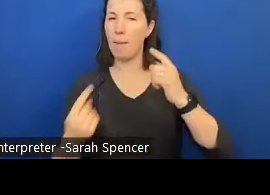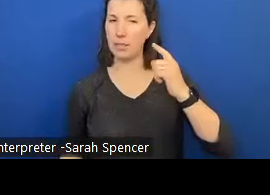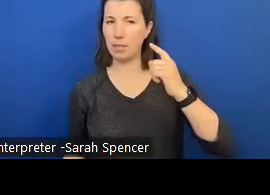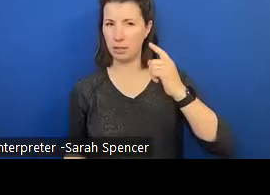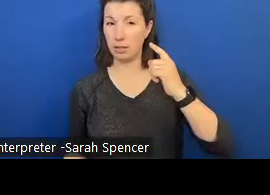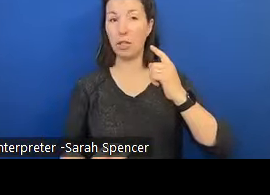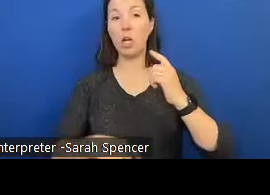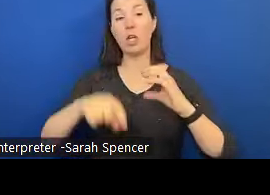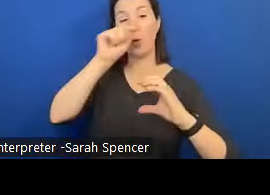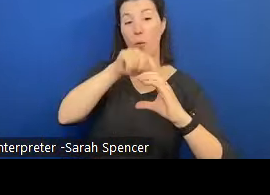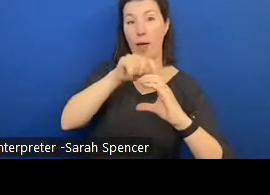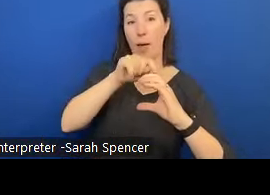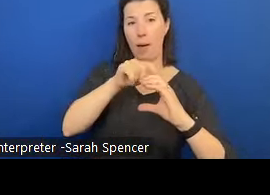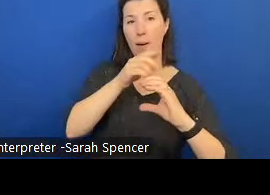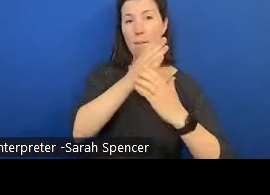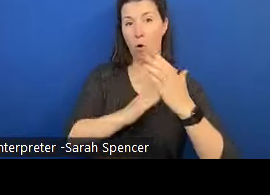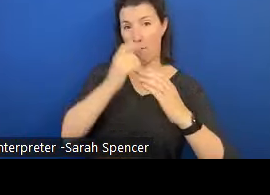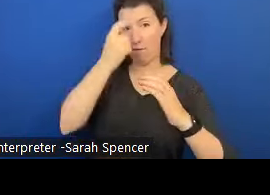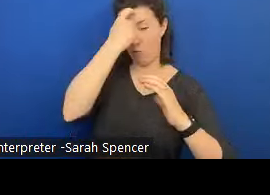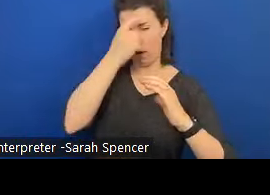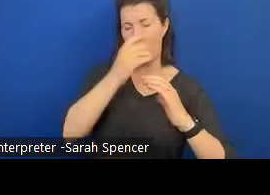controls the right side of the body and vice versa.